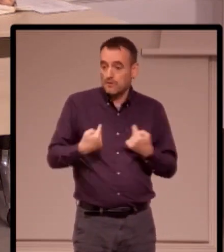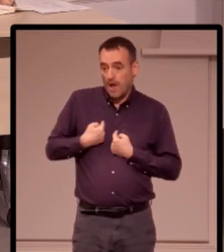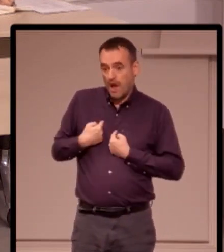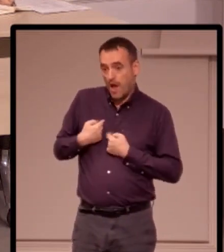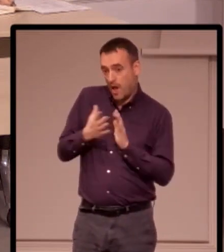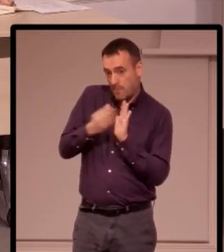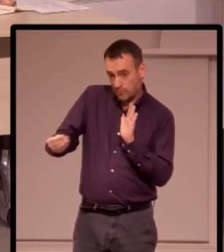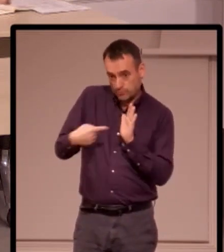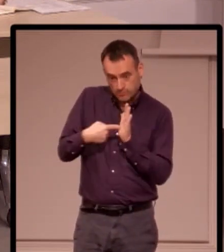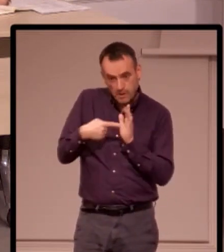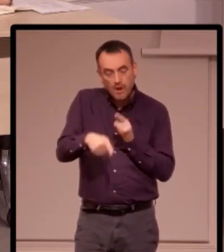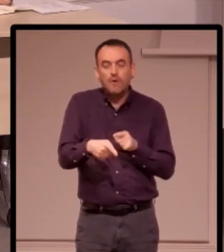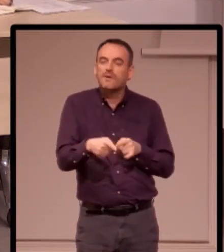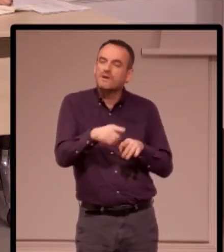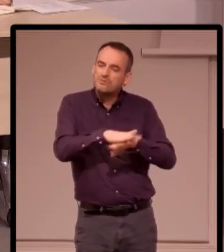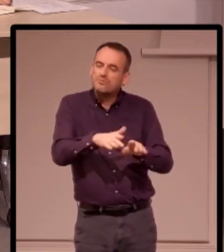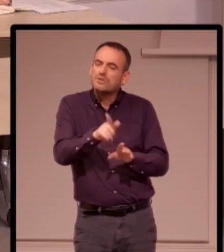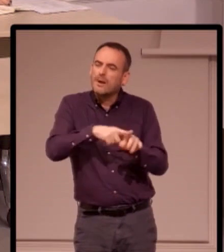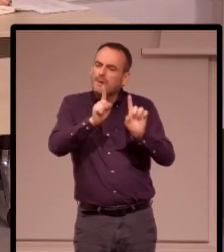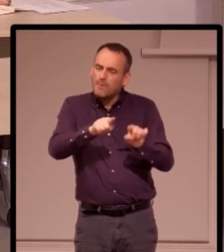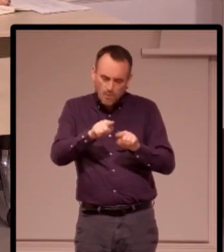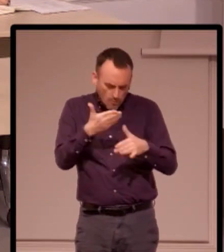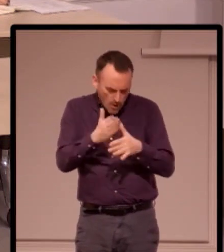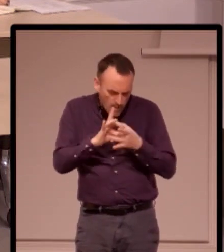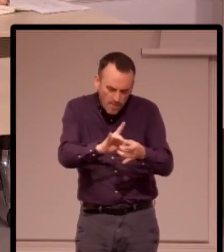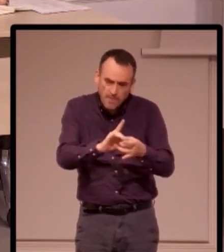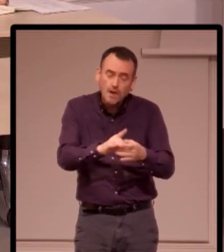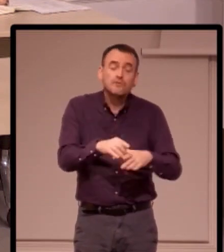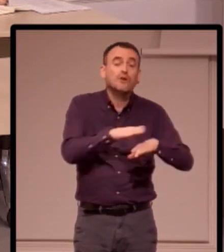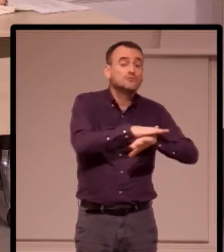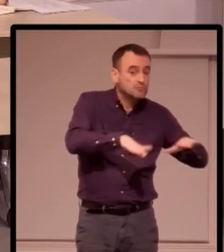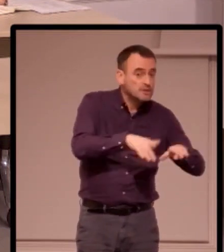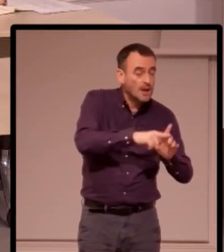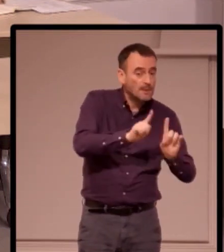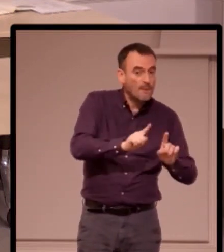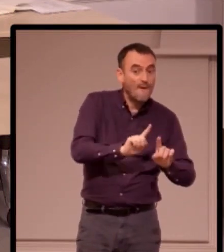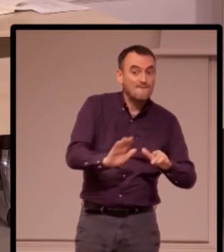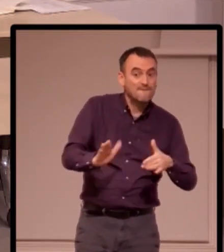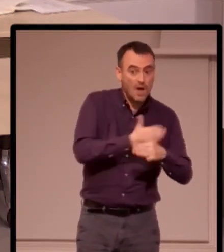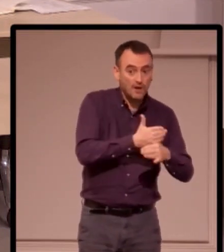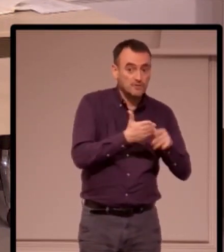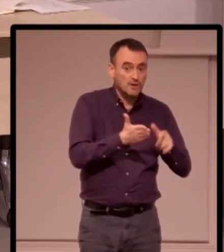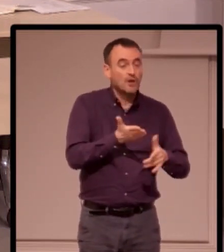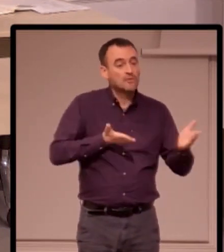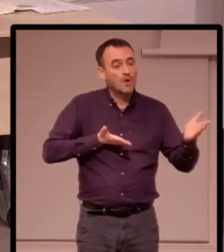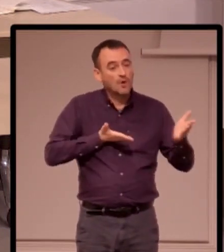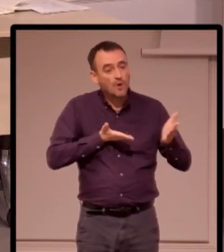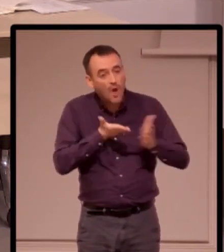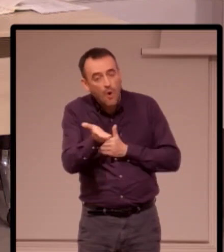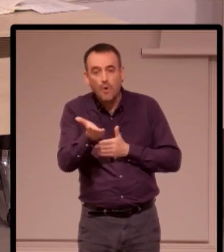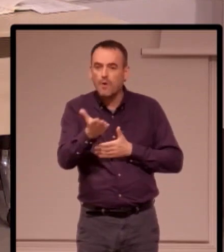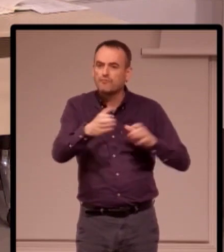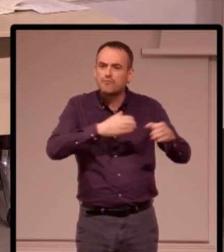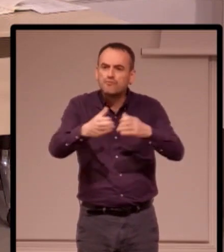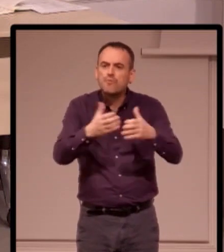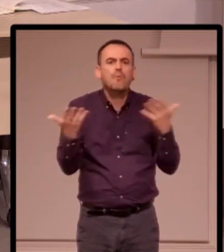that we work with children and young people that are children and young people first. So we kind of recruit them through universal settings. So schools,